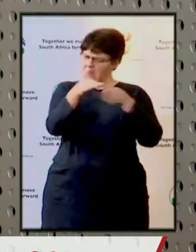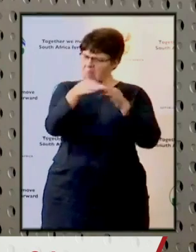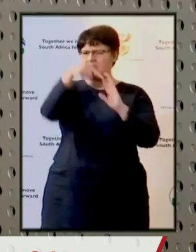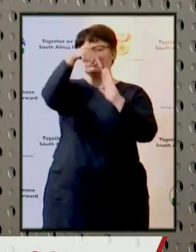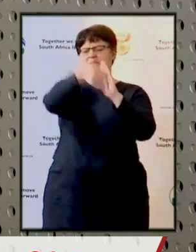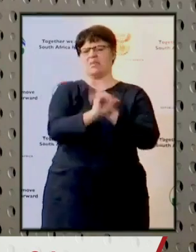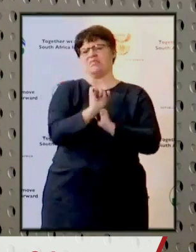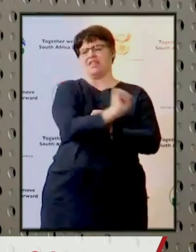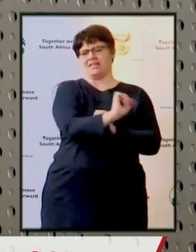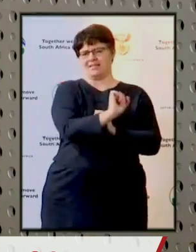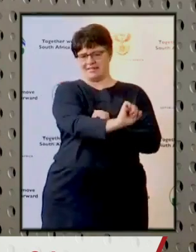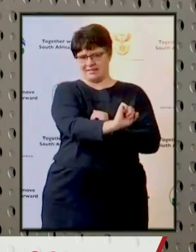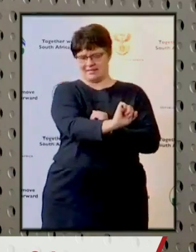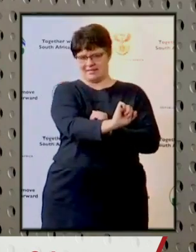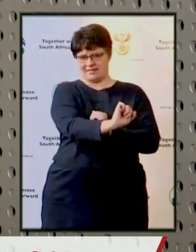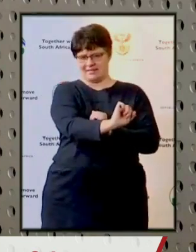the other